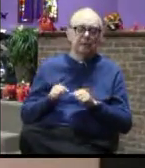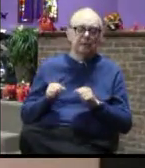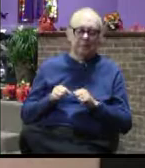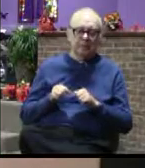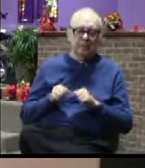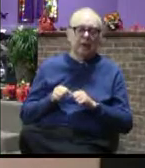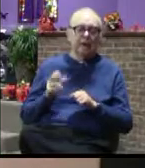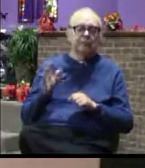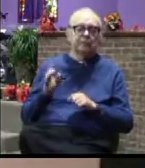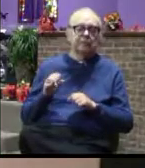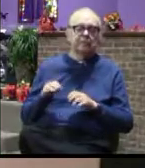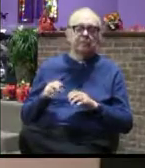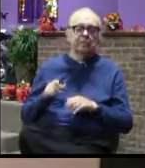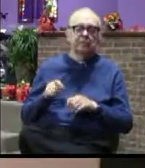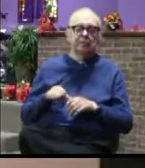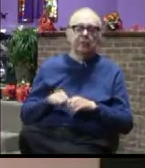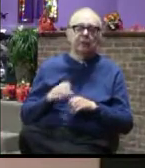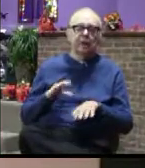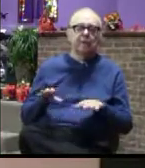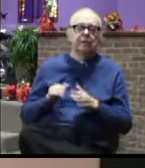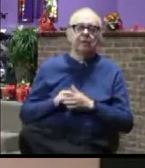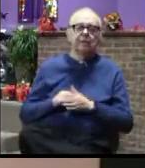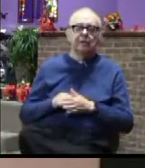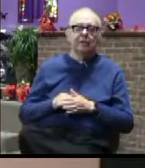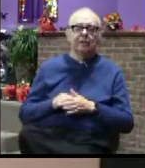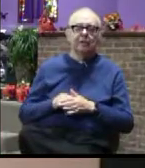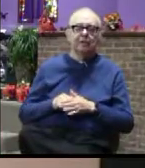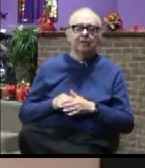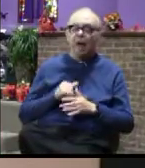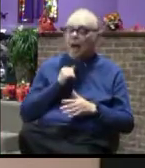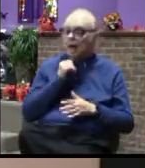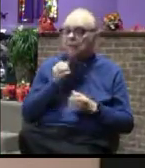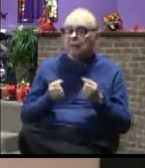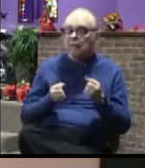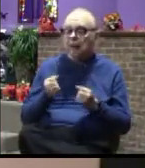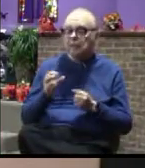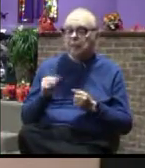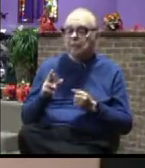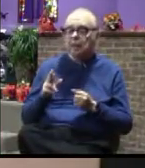Fill it up once a week. Everybody says, how do you do that? I don't drive it much.